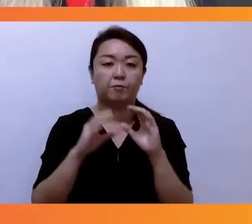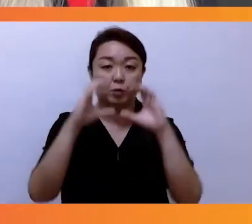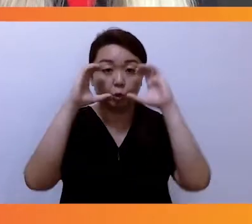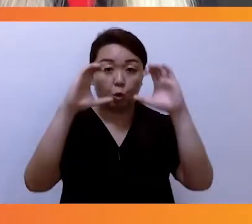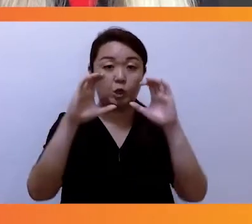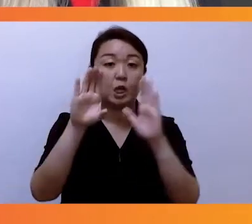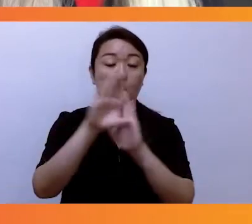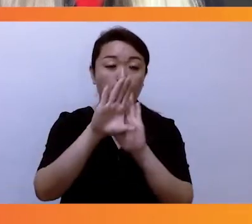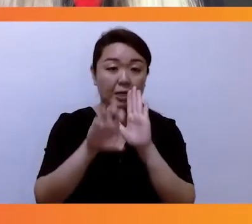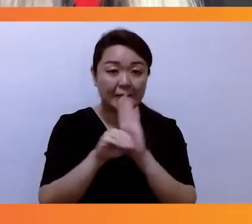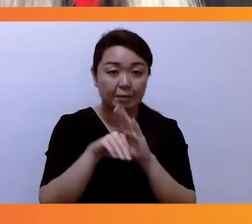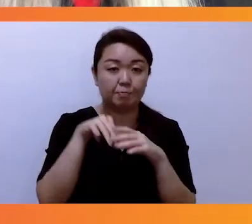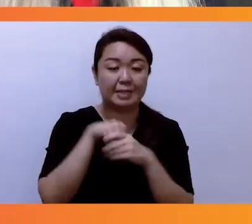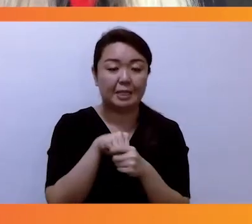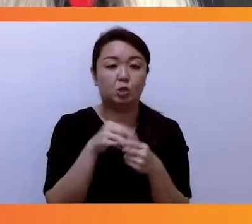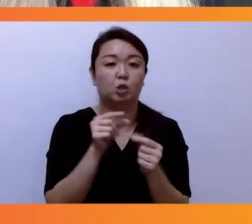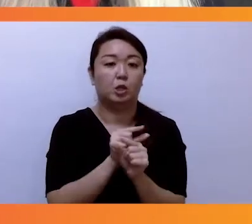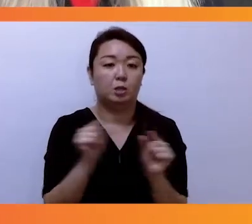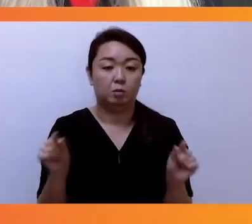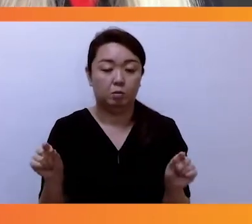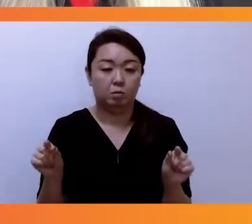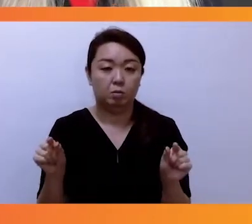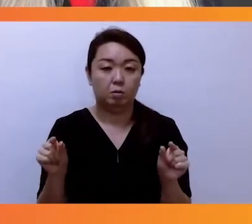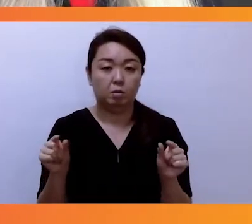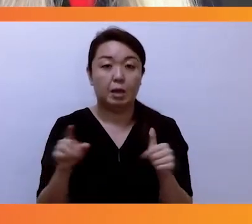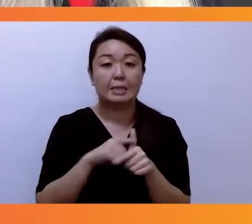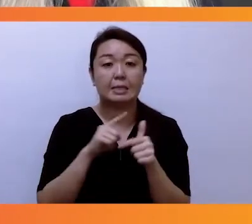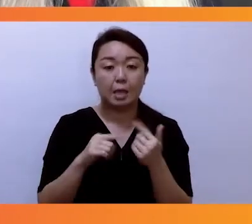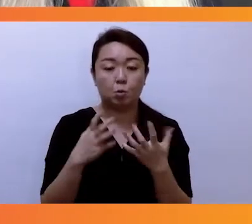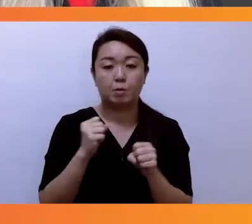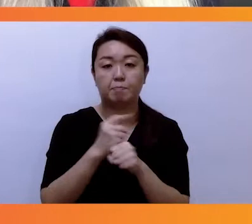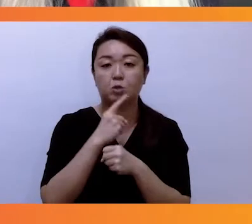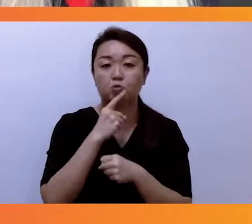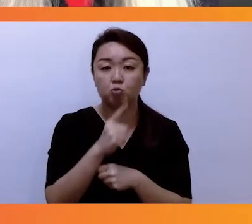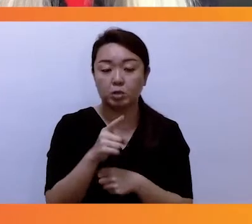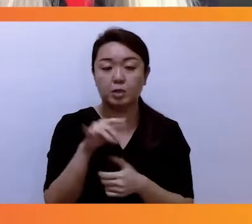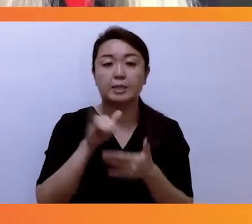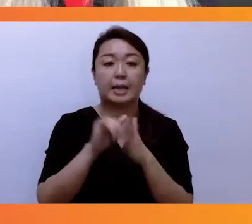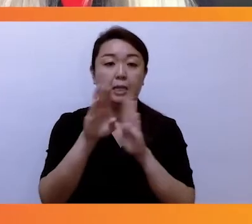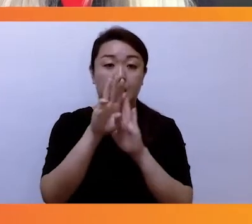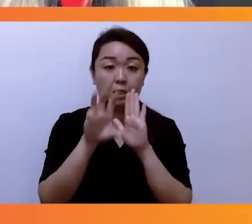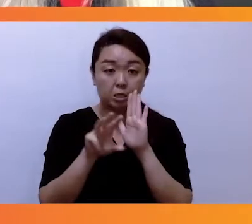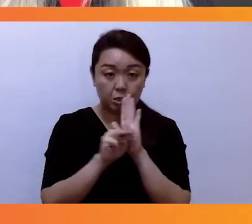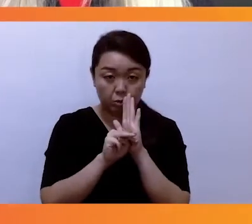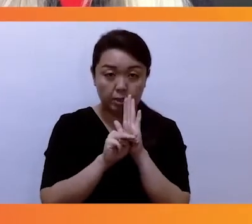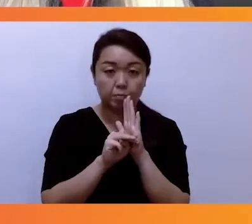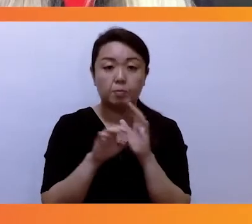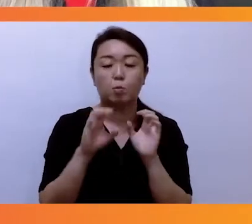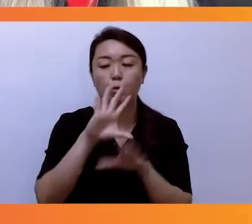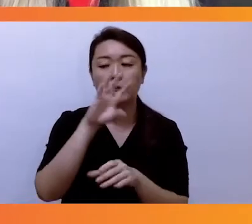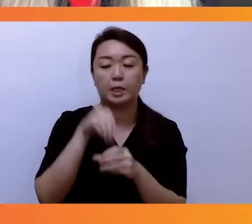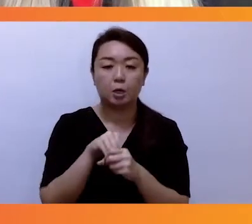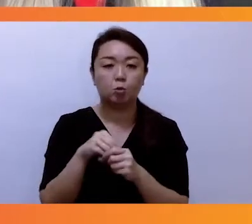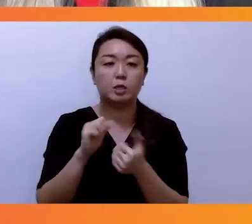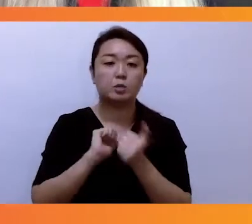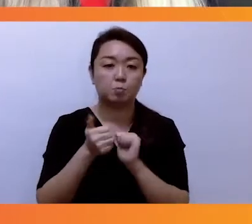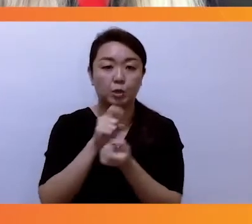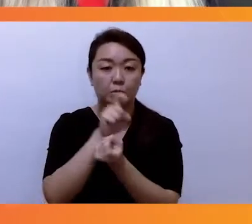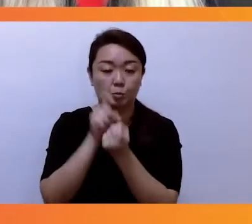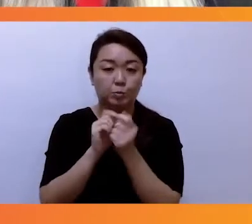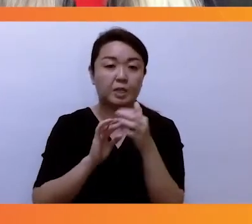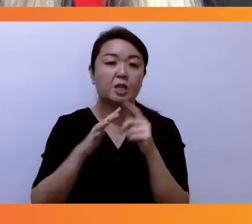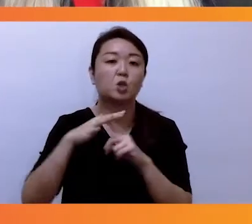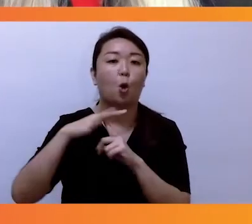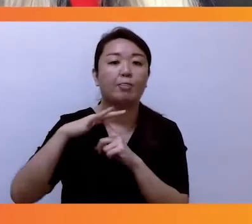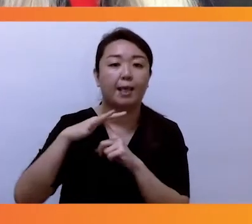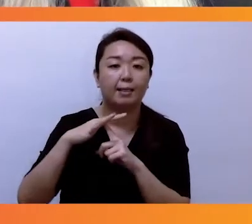developing coaching curriculum in general, and then we want to make sure that that curriculum includes some